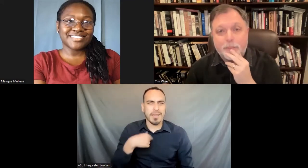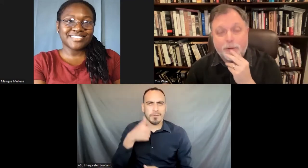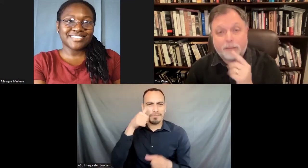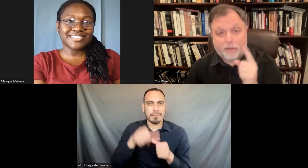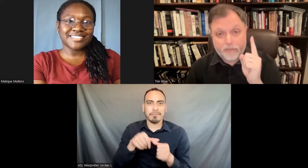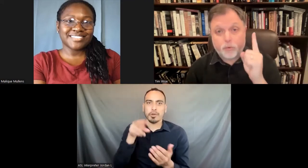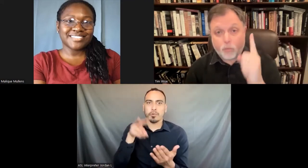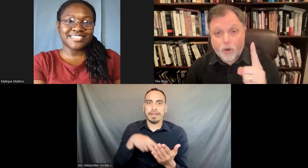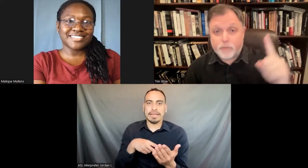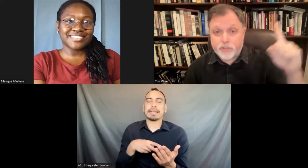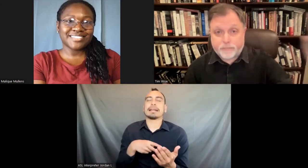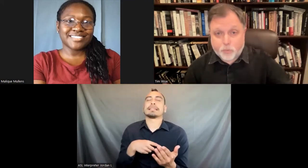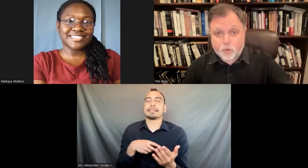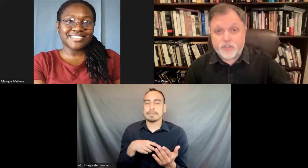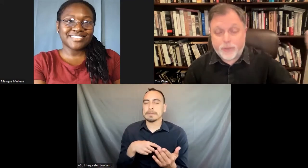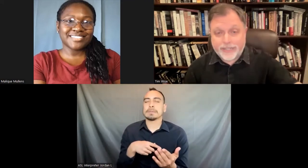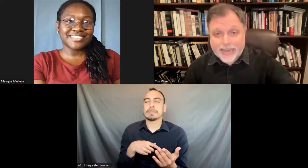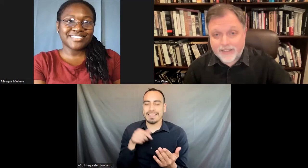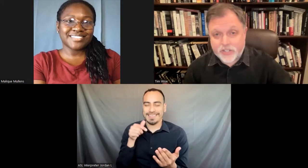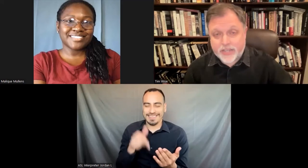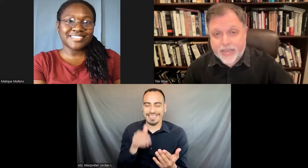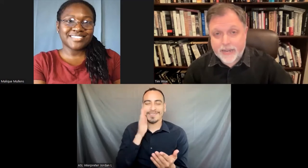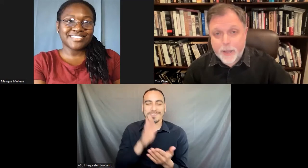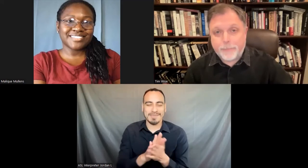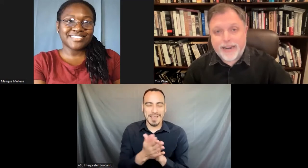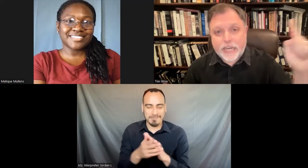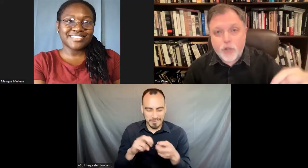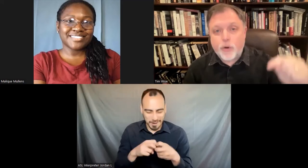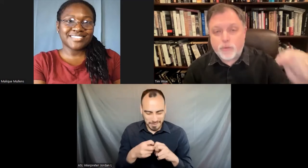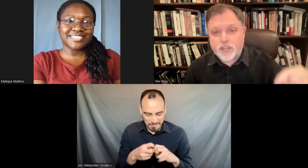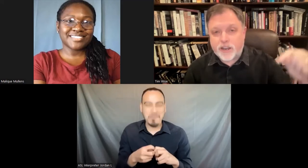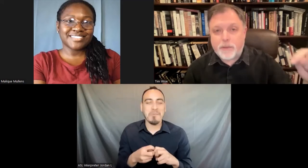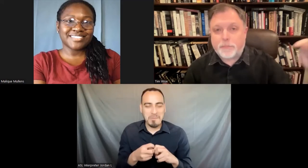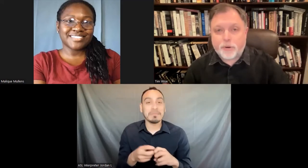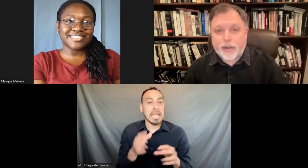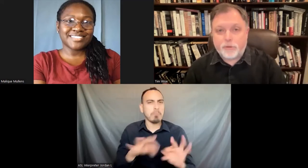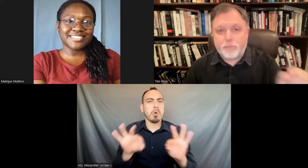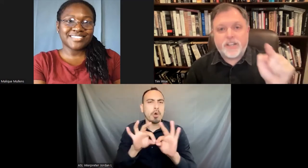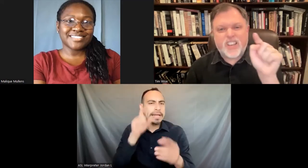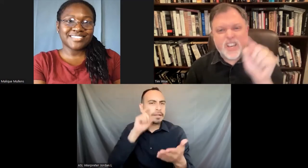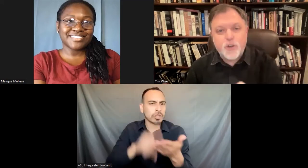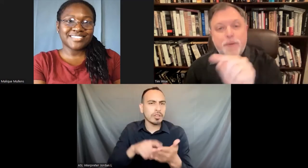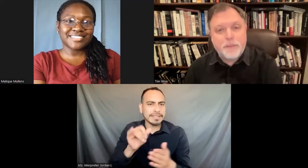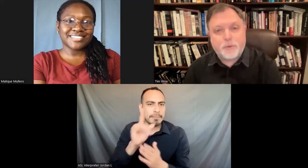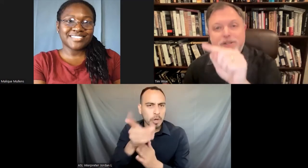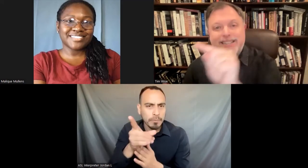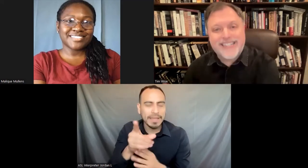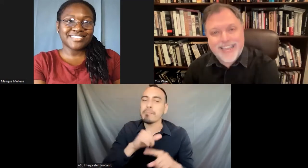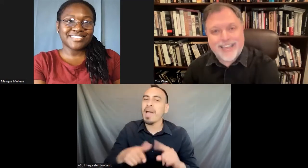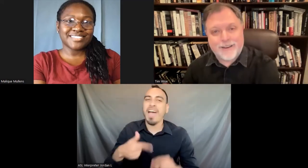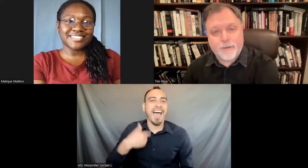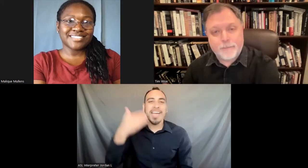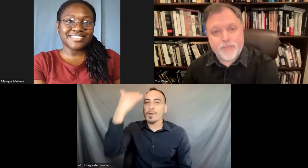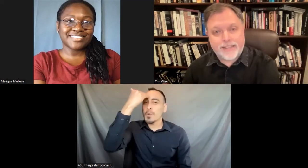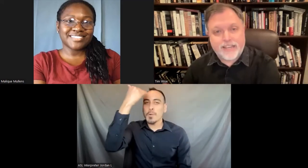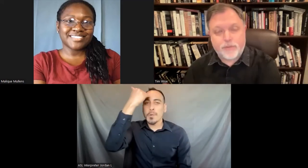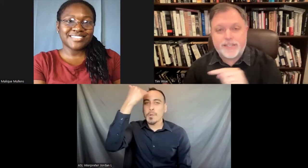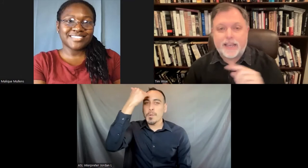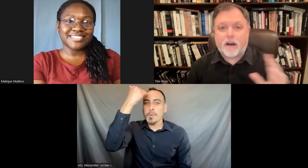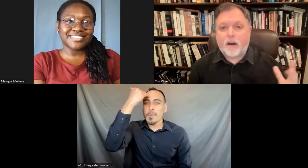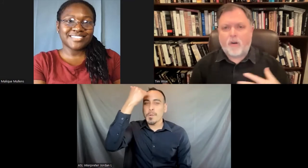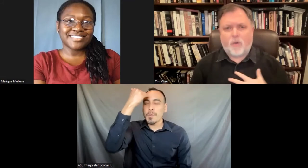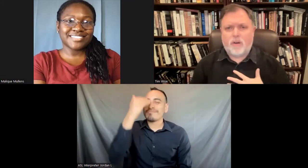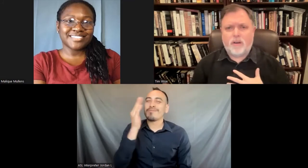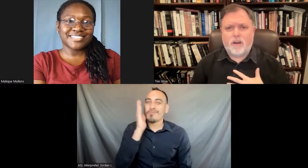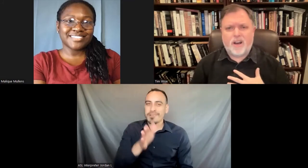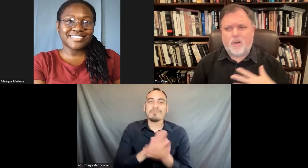going to be a problem. Number one, it was important to acknowledge that, but I knew it was going to be a problem because I knew people would see it and they would